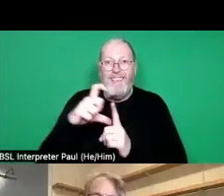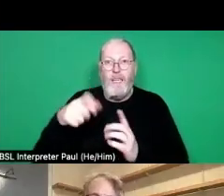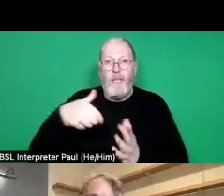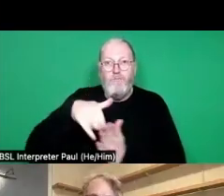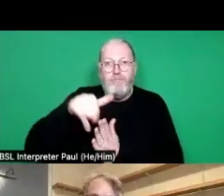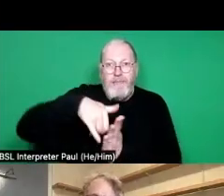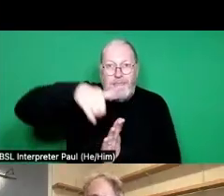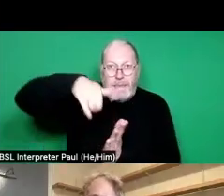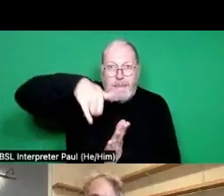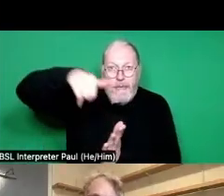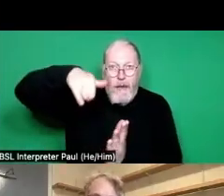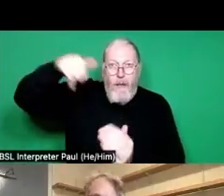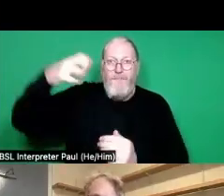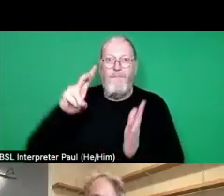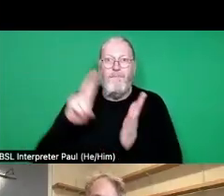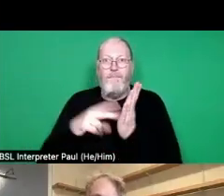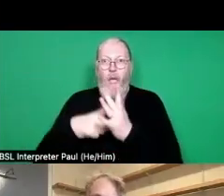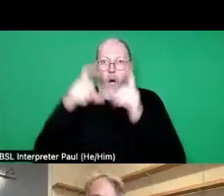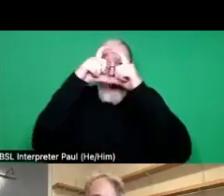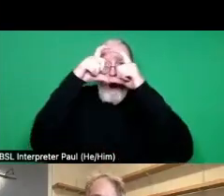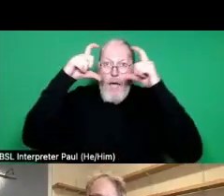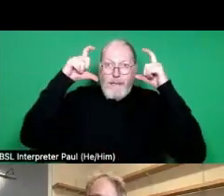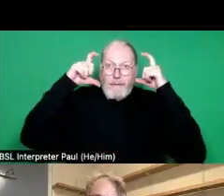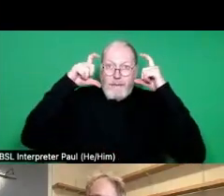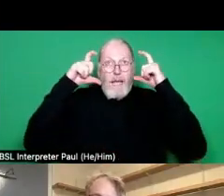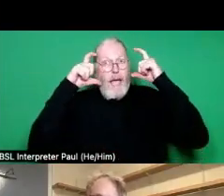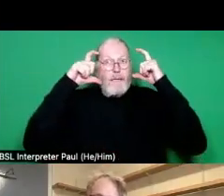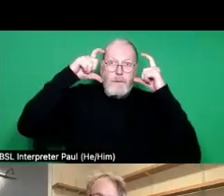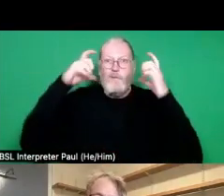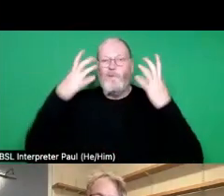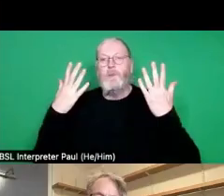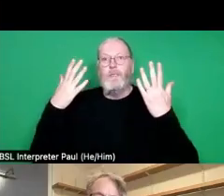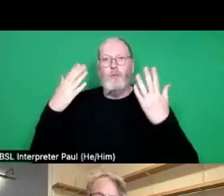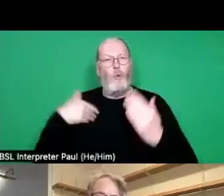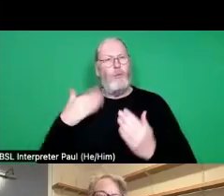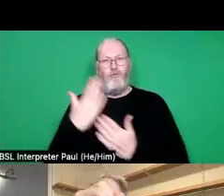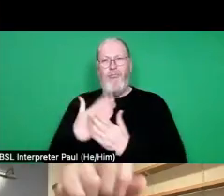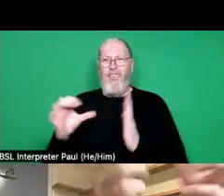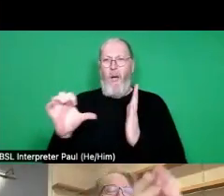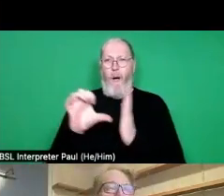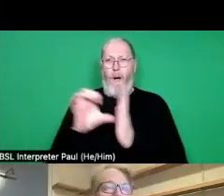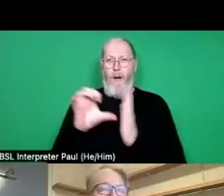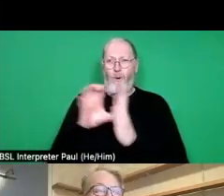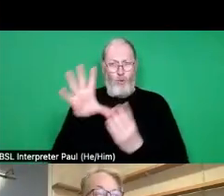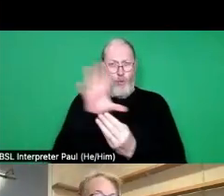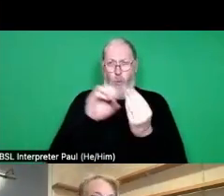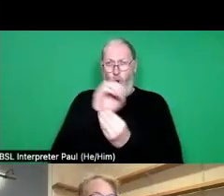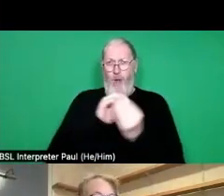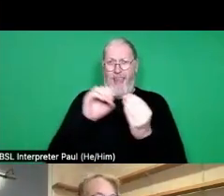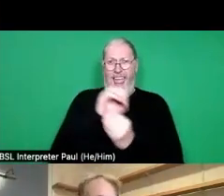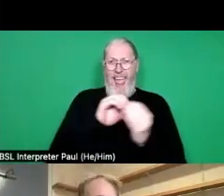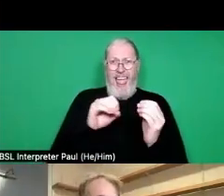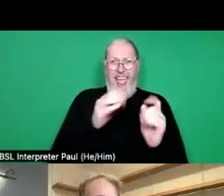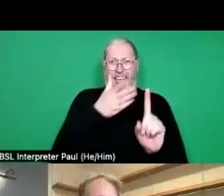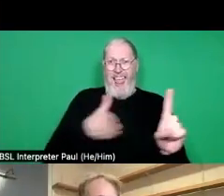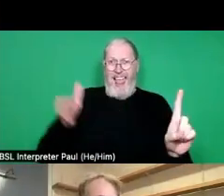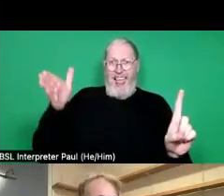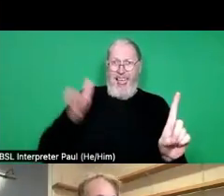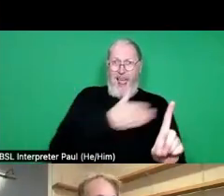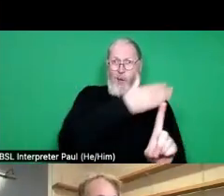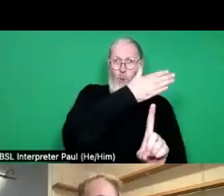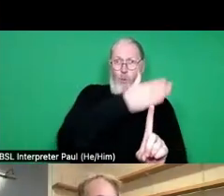things and so on. So I think it's very hard to work out exactly what the remit is, or what